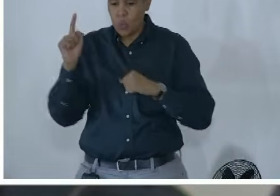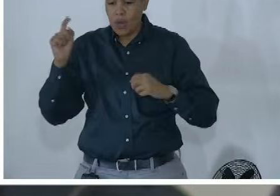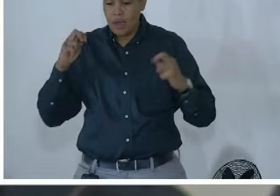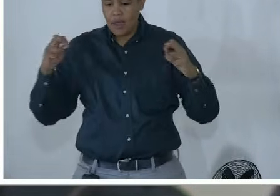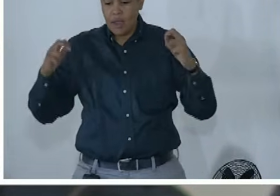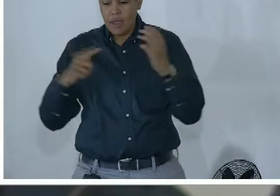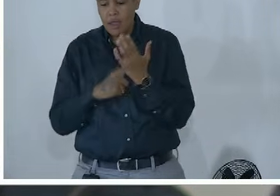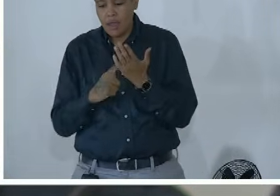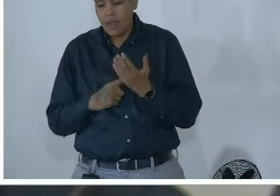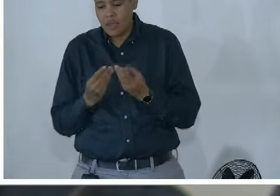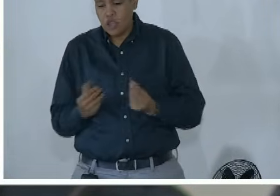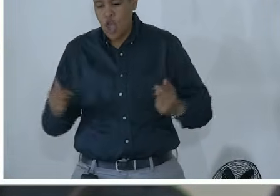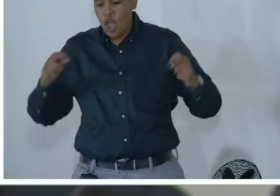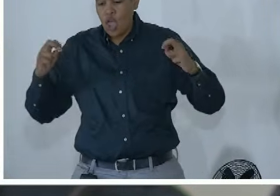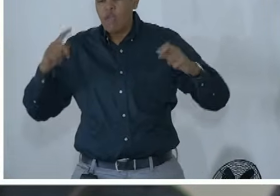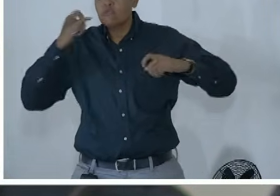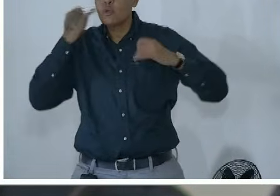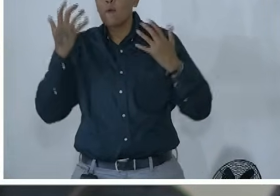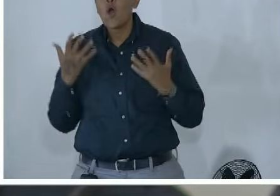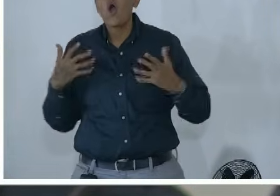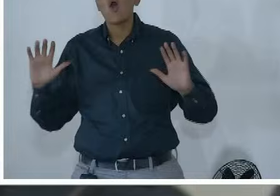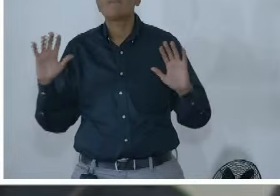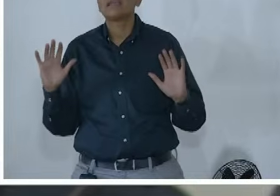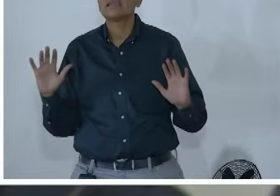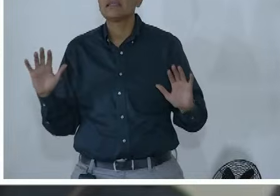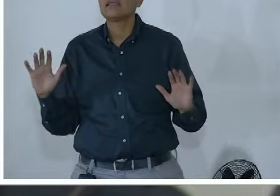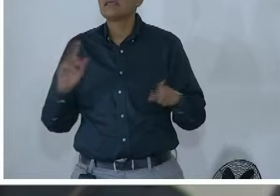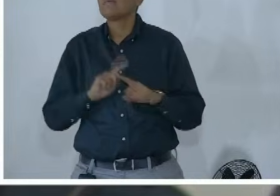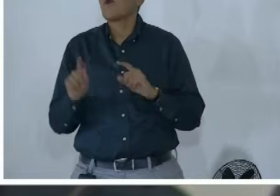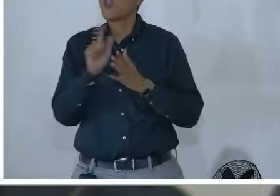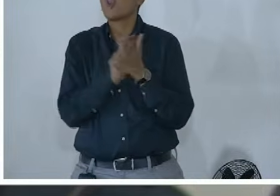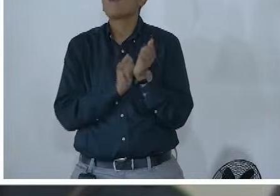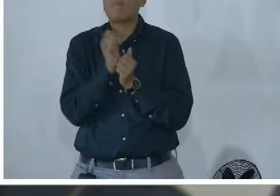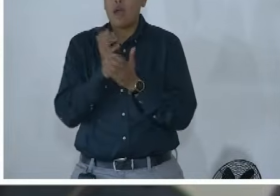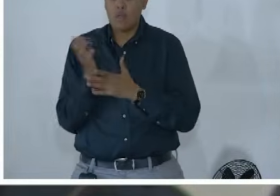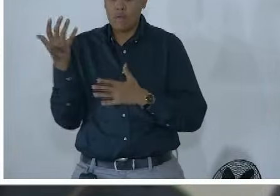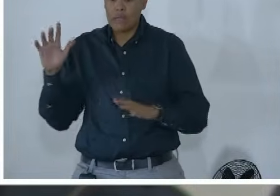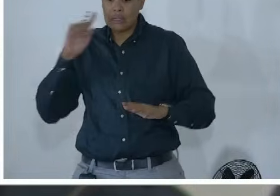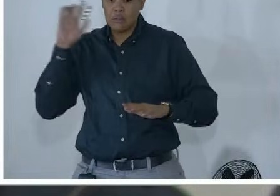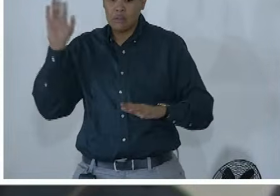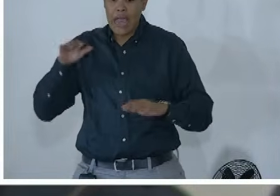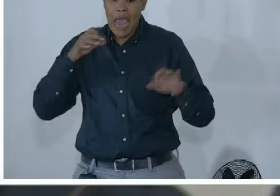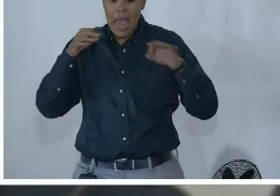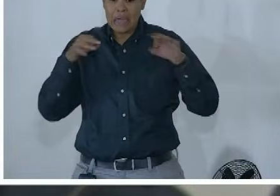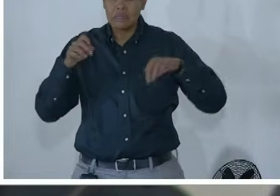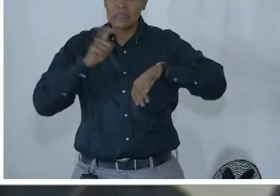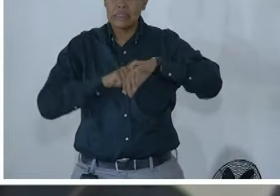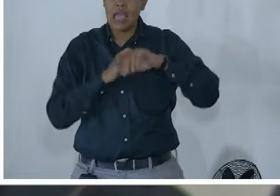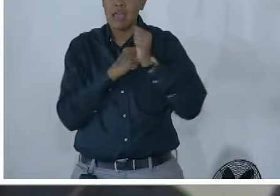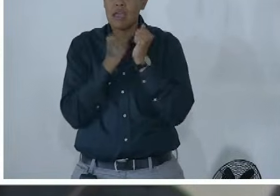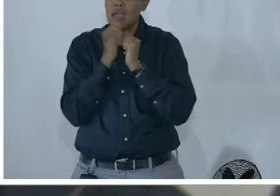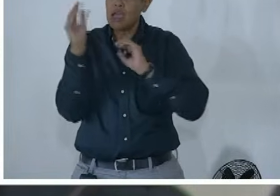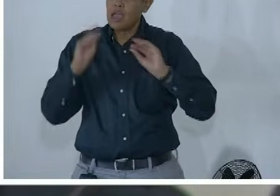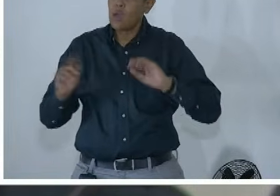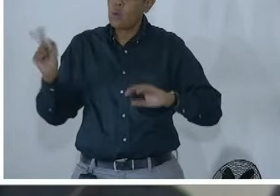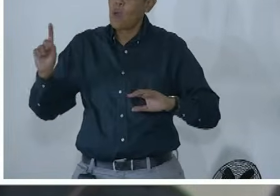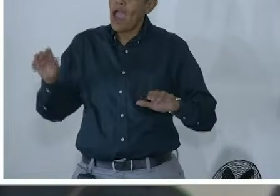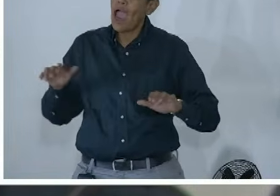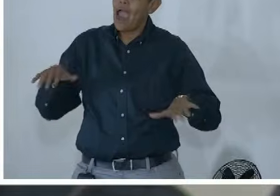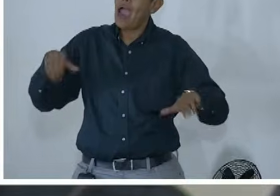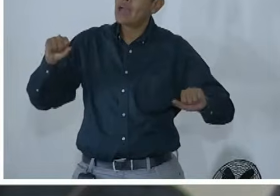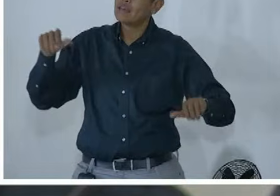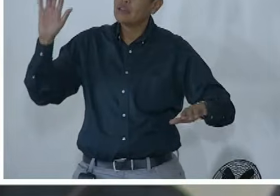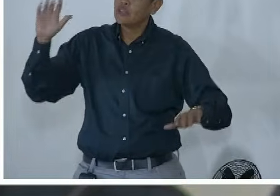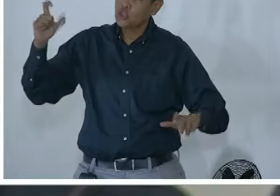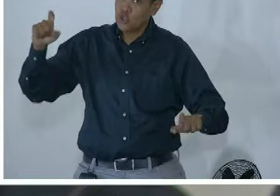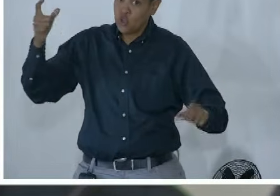mediation is to be completed. But the bill otherwise sets out time frame within which actions are to